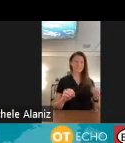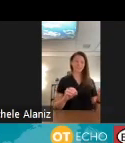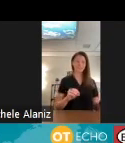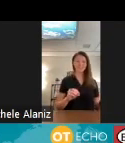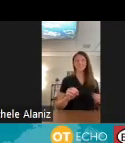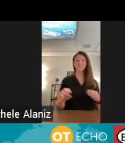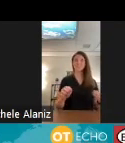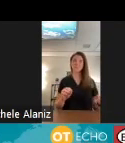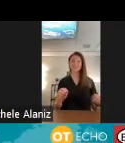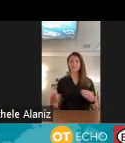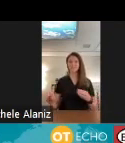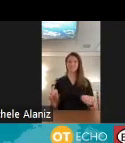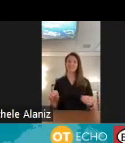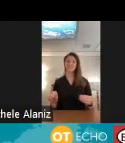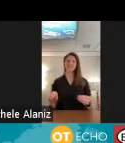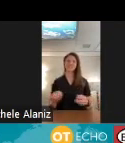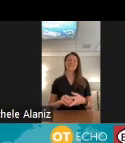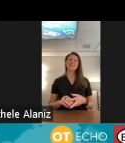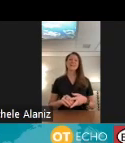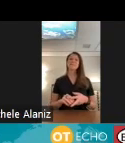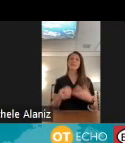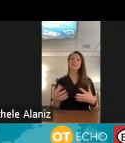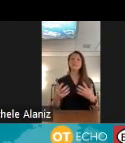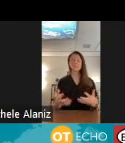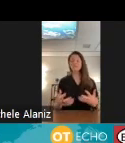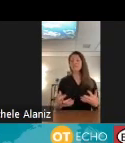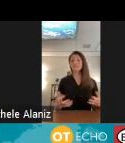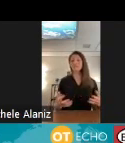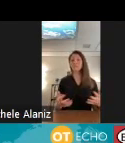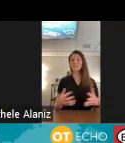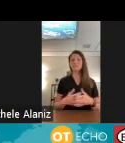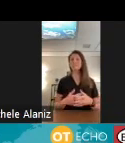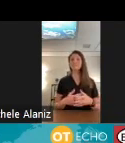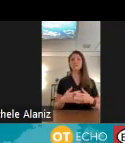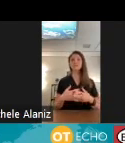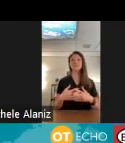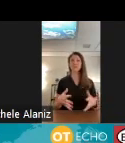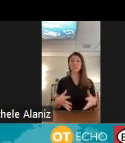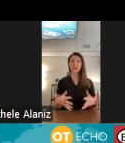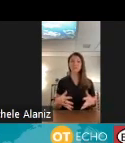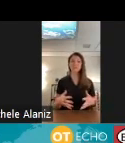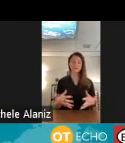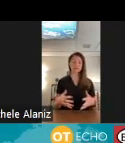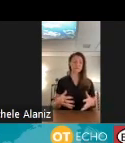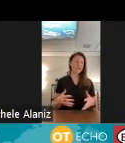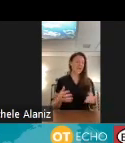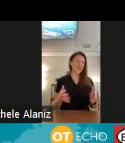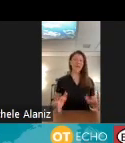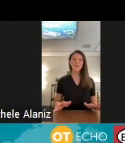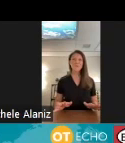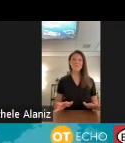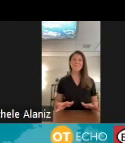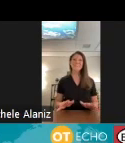eat certain things, certain colors, certain textures. And the parent is really concerned because this is causing a lot of problems for them.